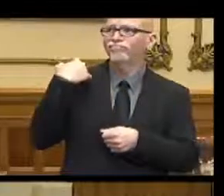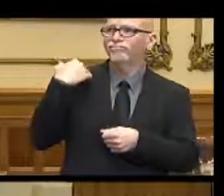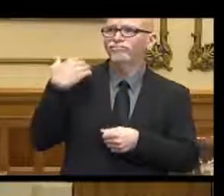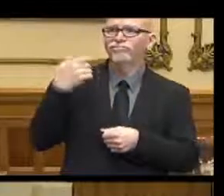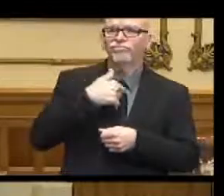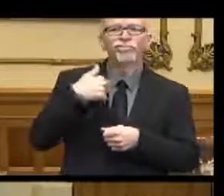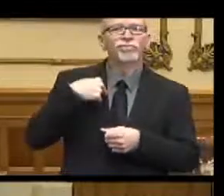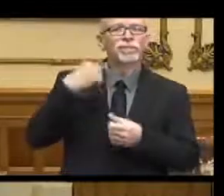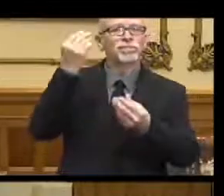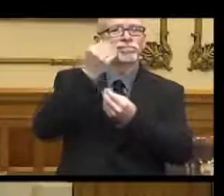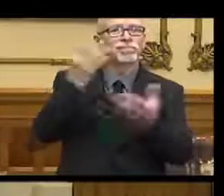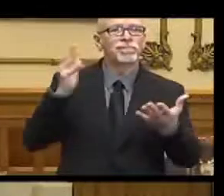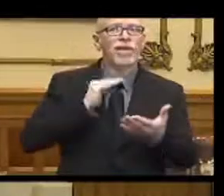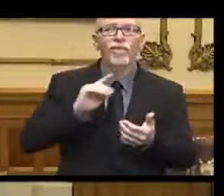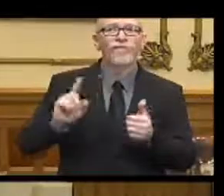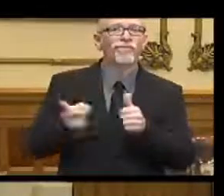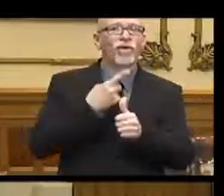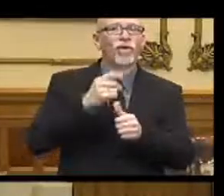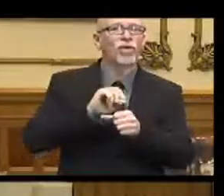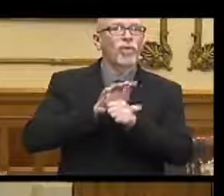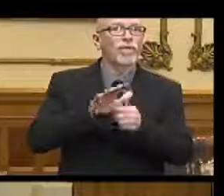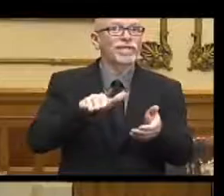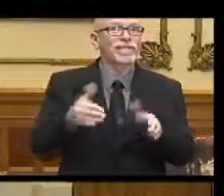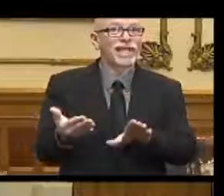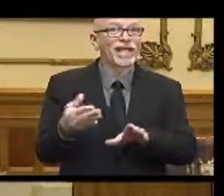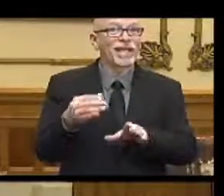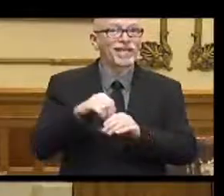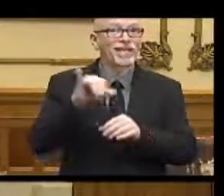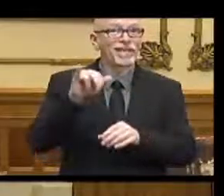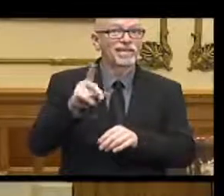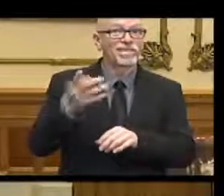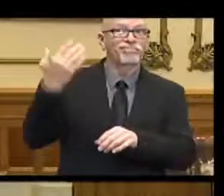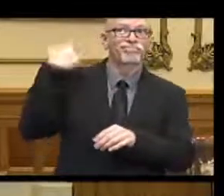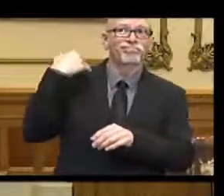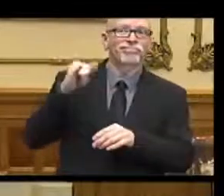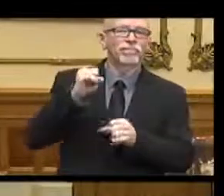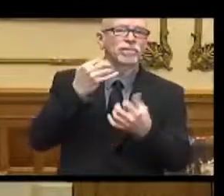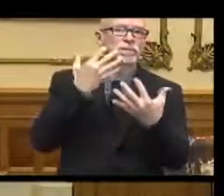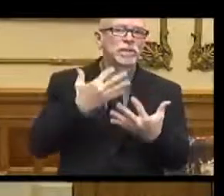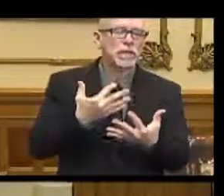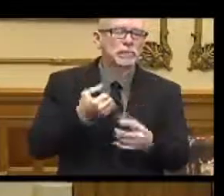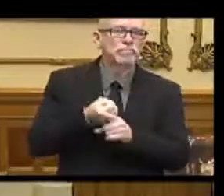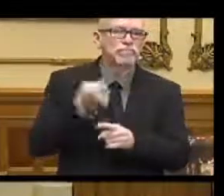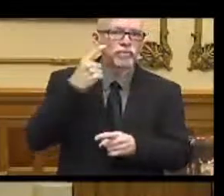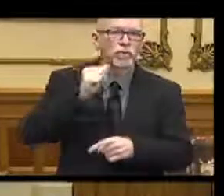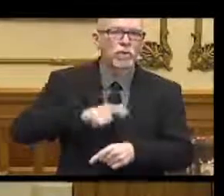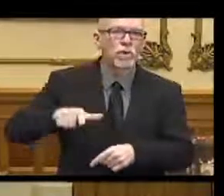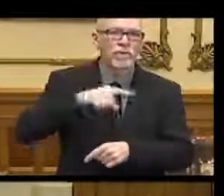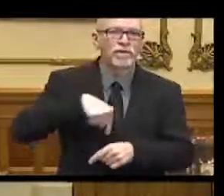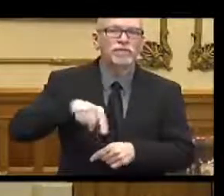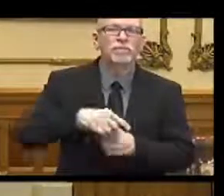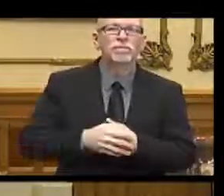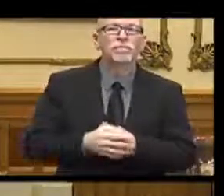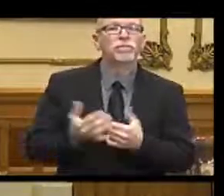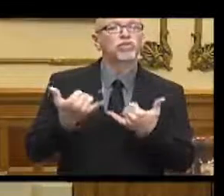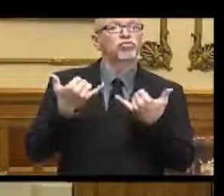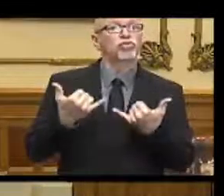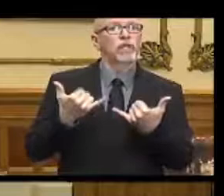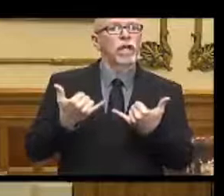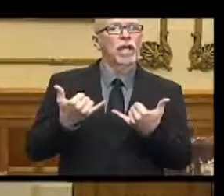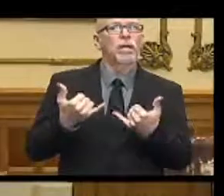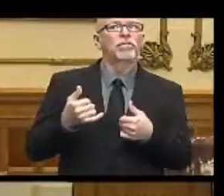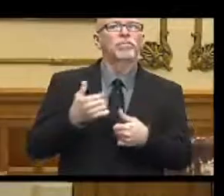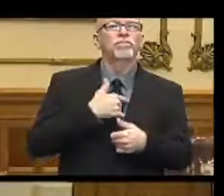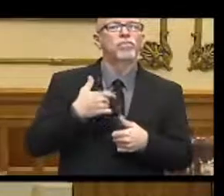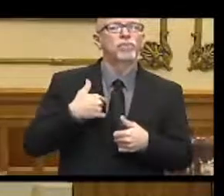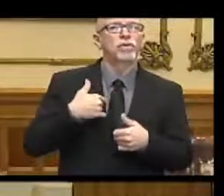we announced our first COVID-19 death in the state of Indiana, which was a very sad time for all of us. And today